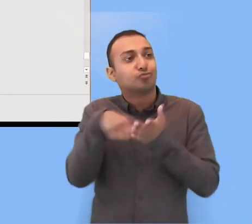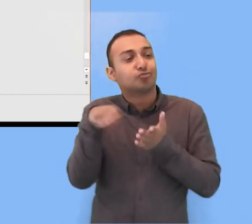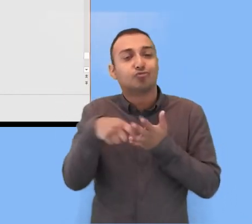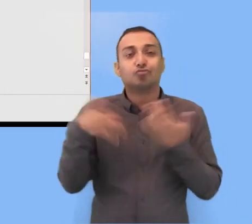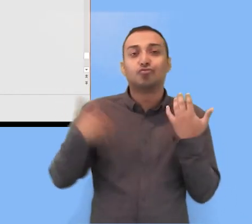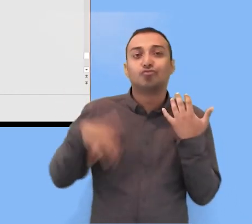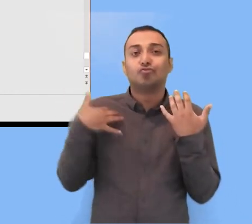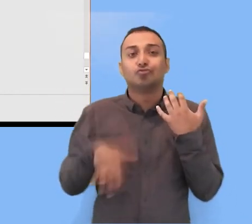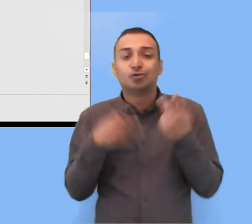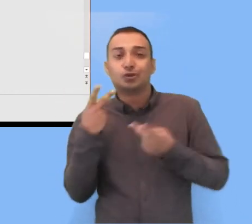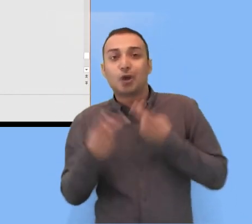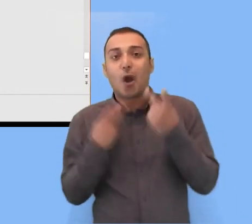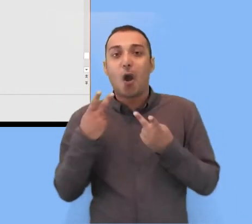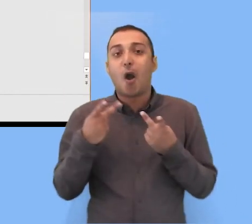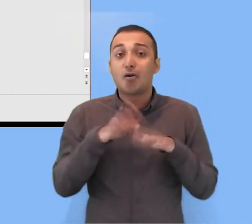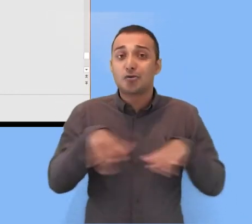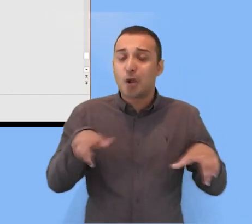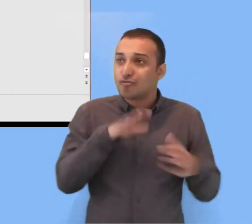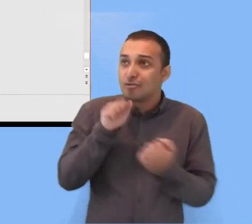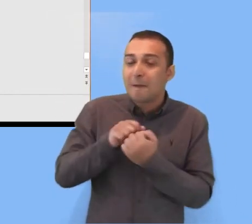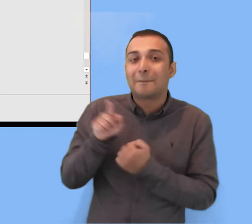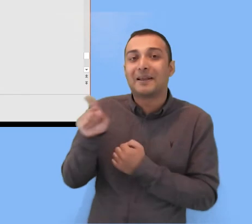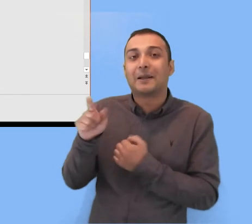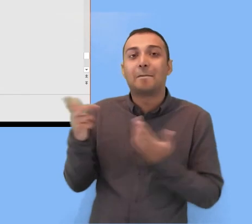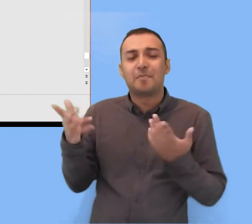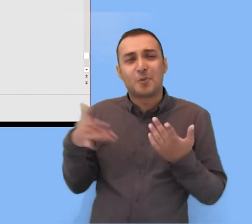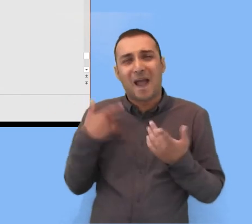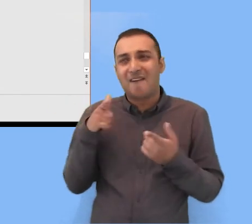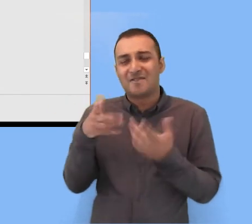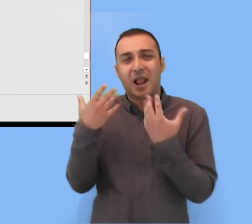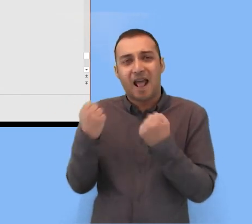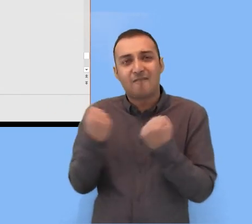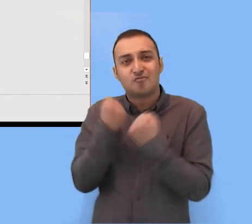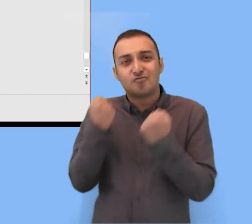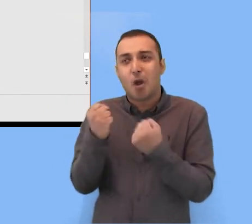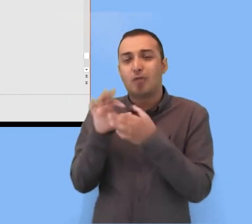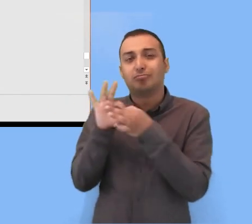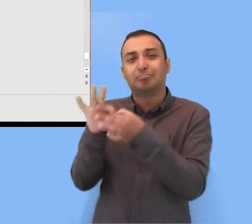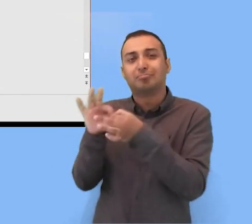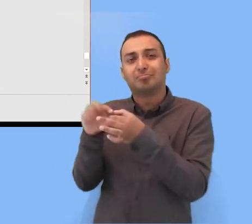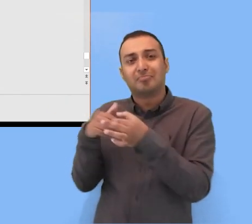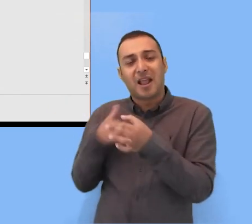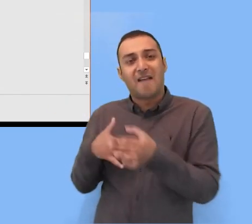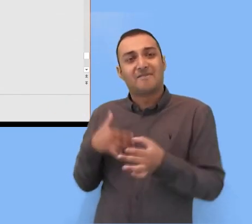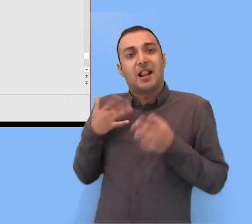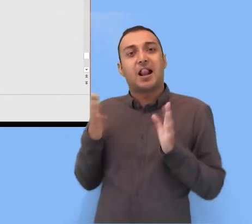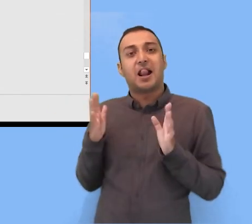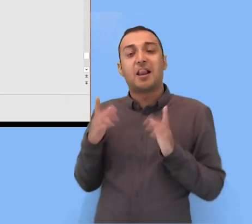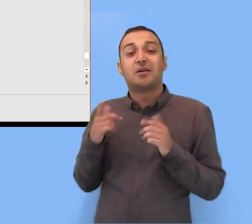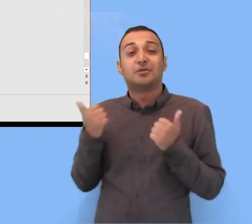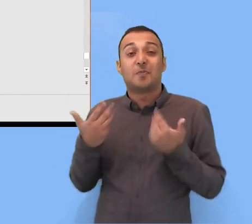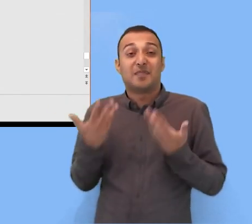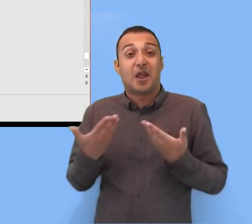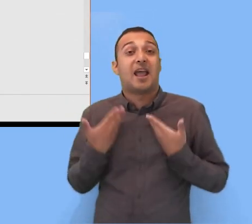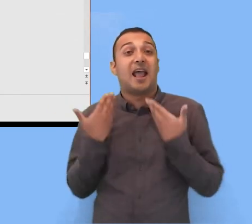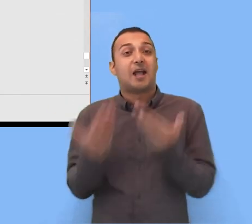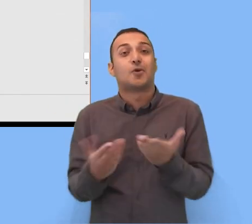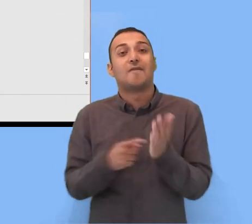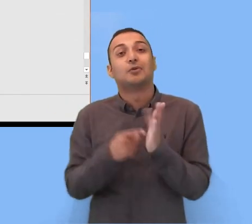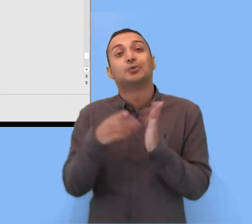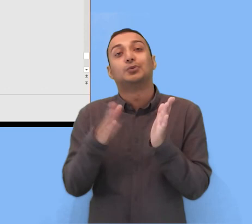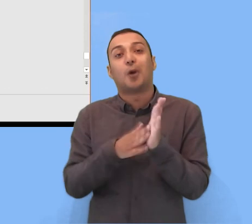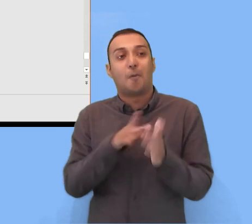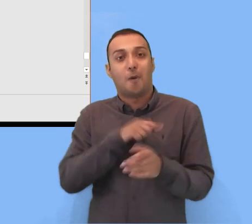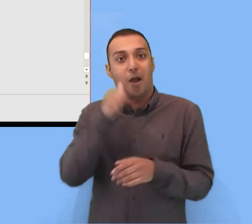of a good partnership. I felt that partnership as a mum, to end on that note. So I'll hand over back to Tom because I know